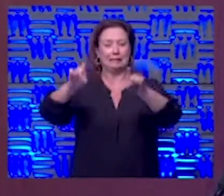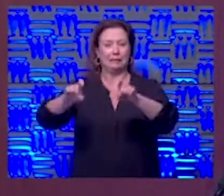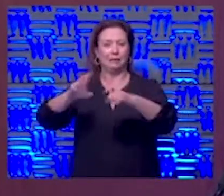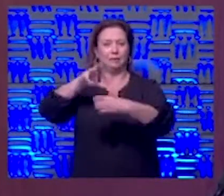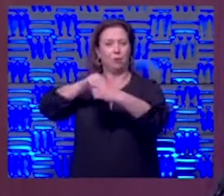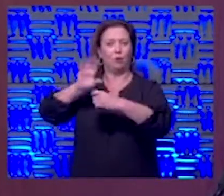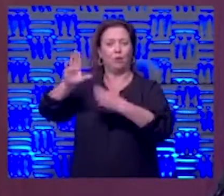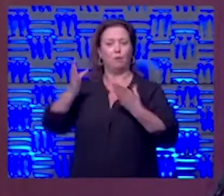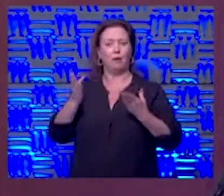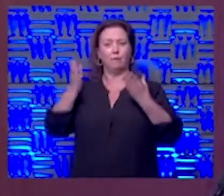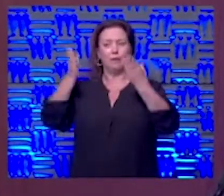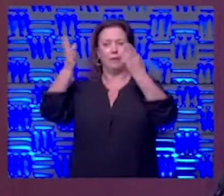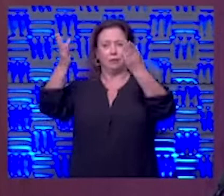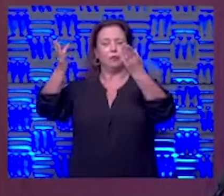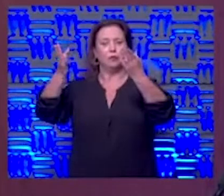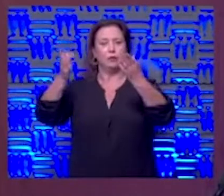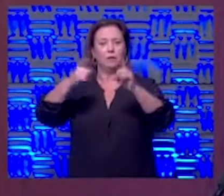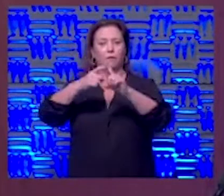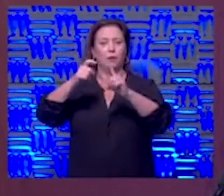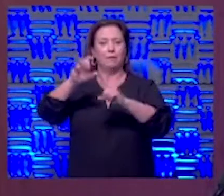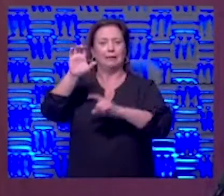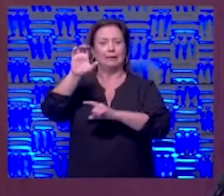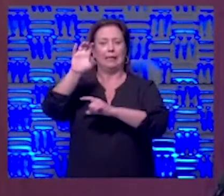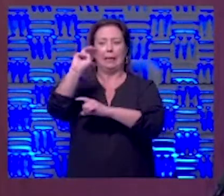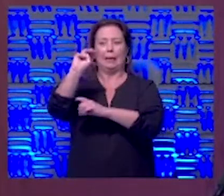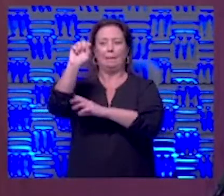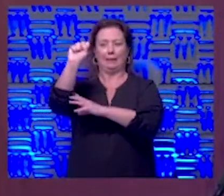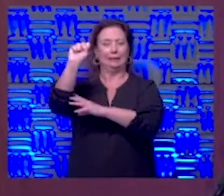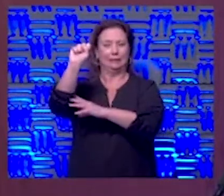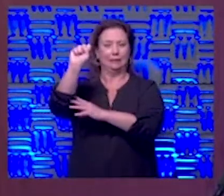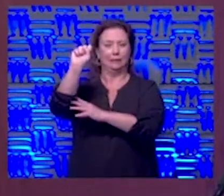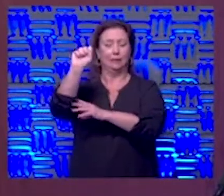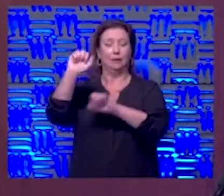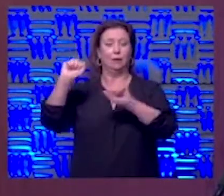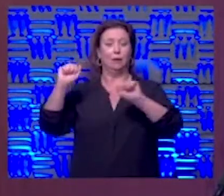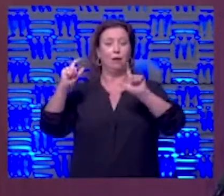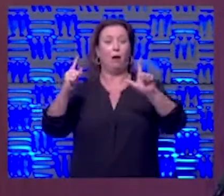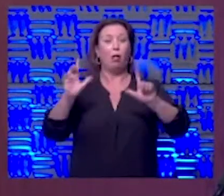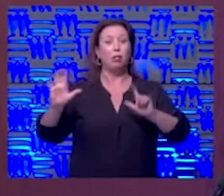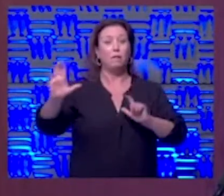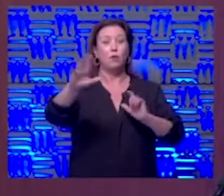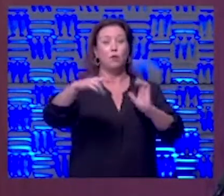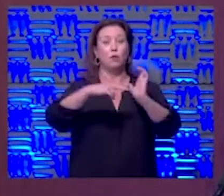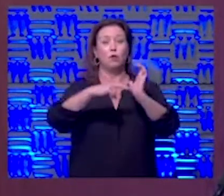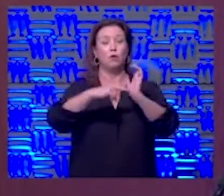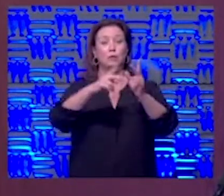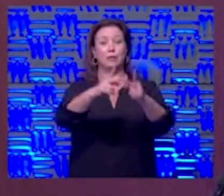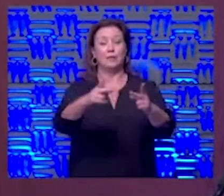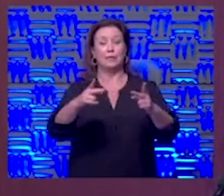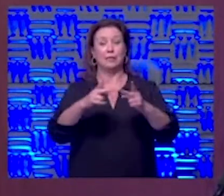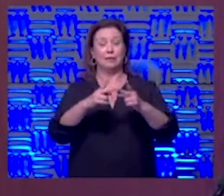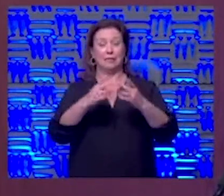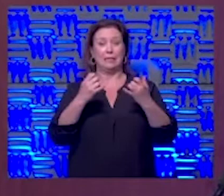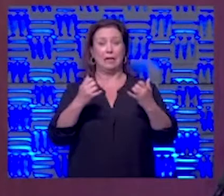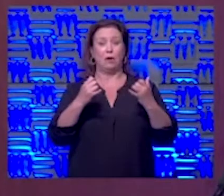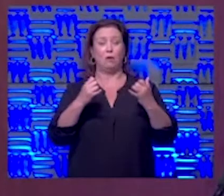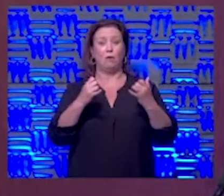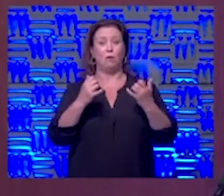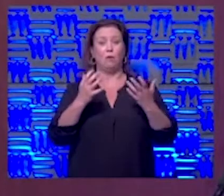of the recommendations that came down from CMS. And so all of your nursing facilities out there are looking for